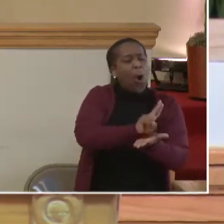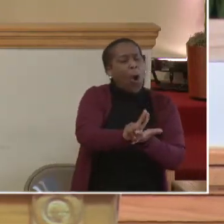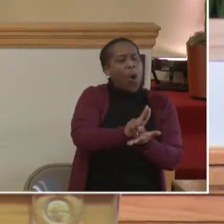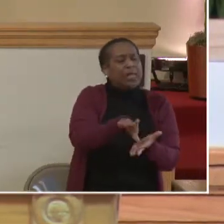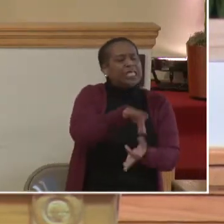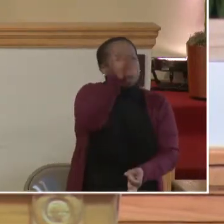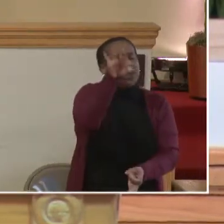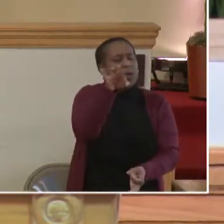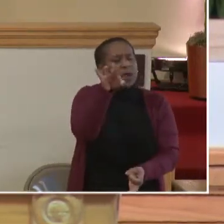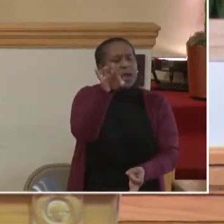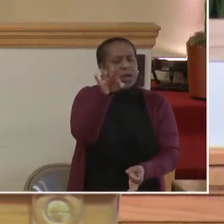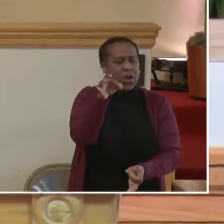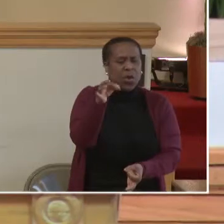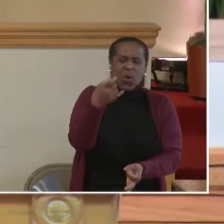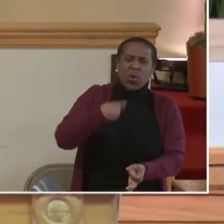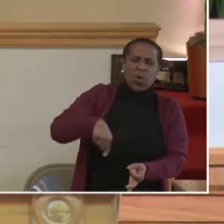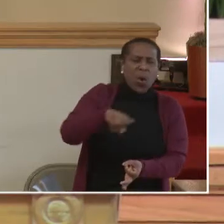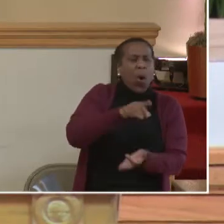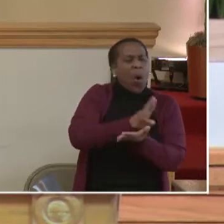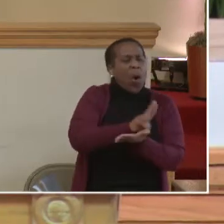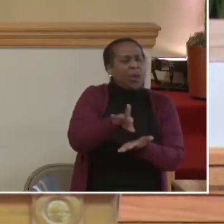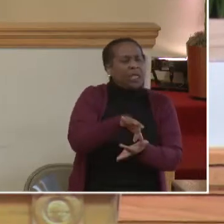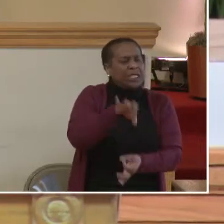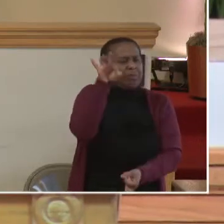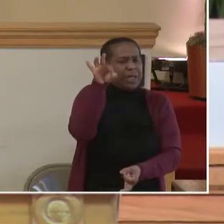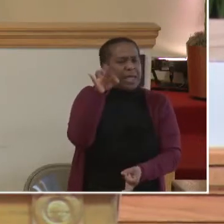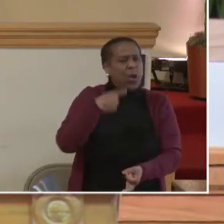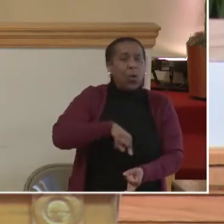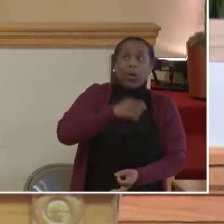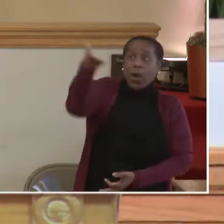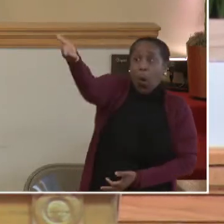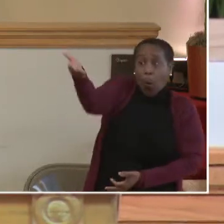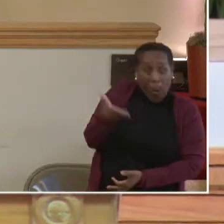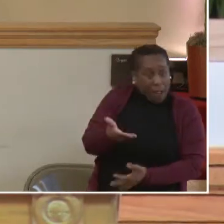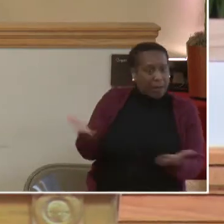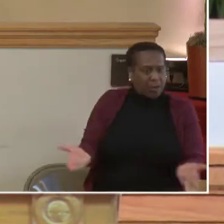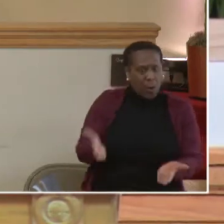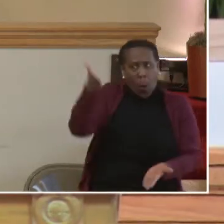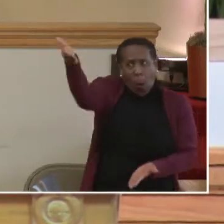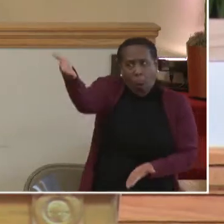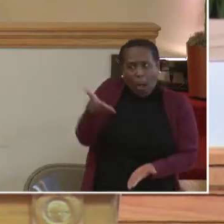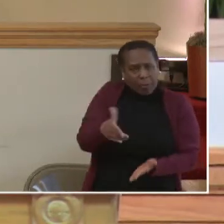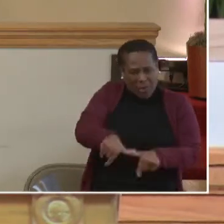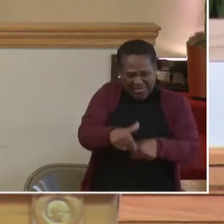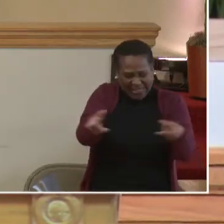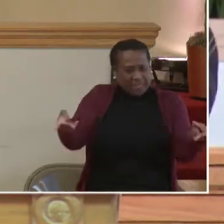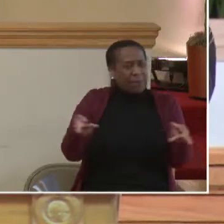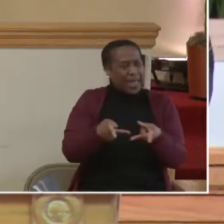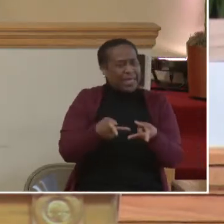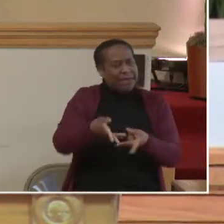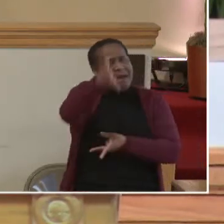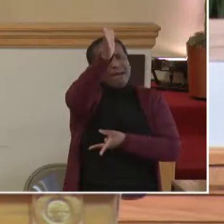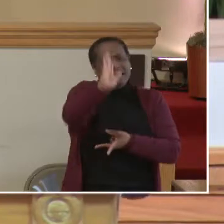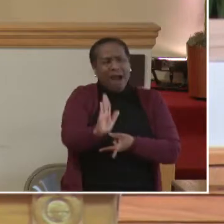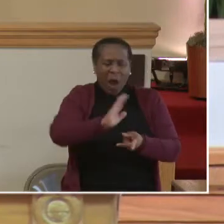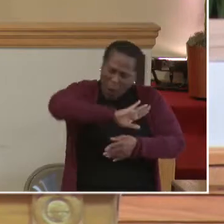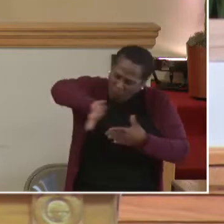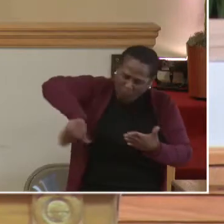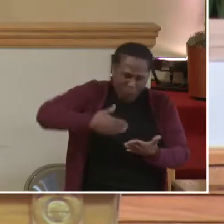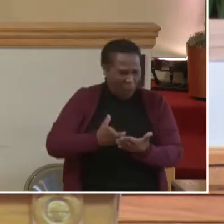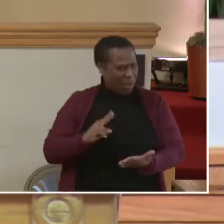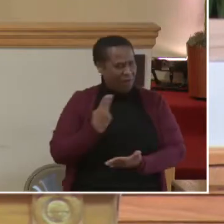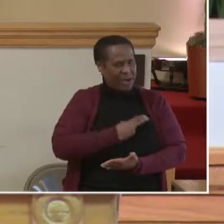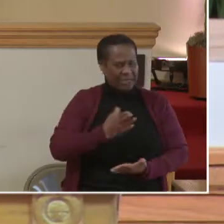we welcome you. Holy Spirit, we welcome you into this place. God, take all of us, God,